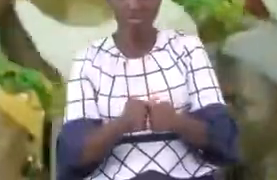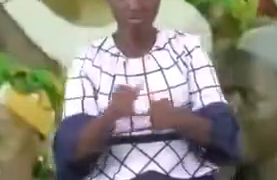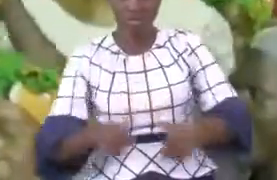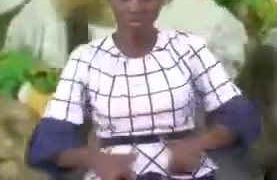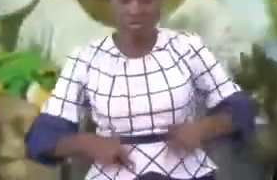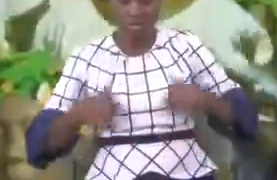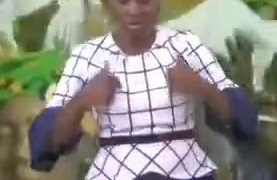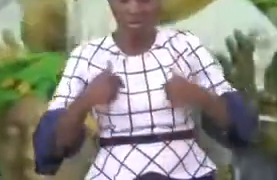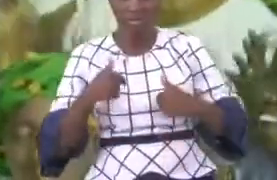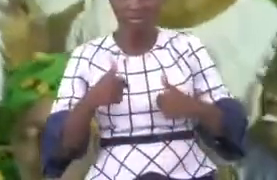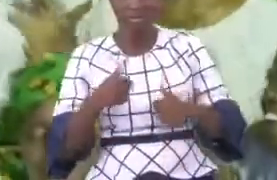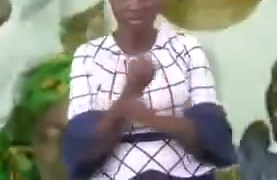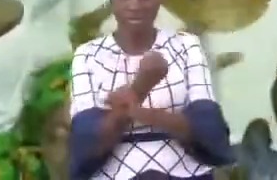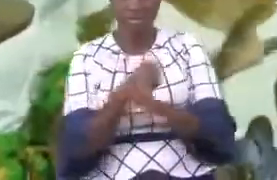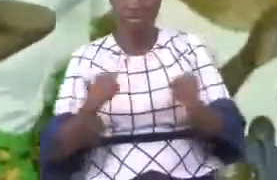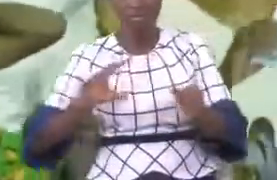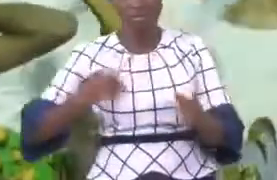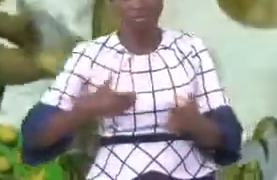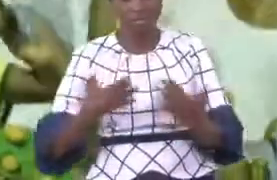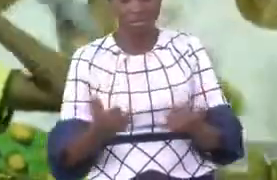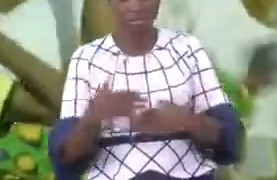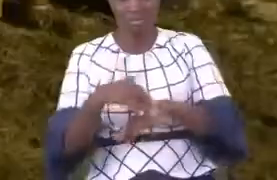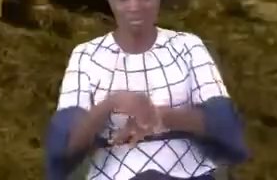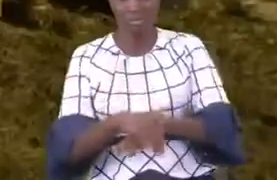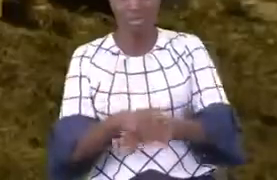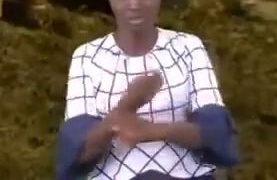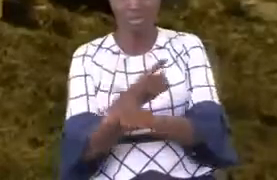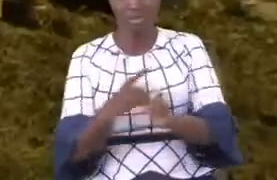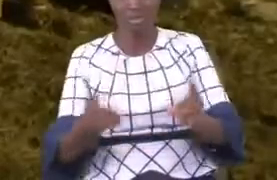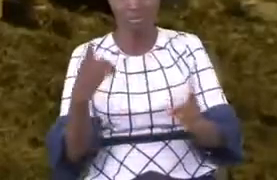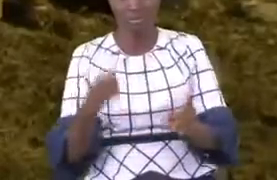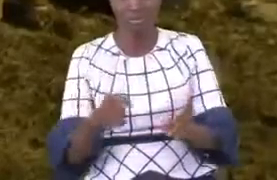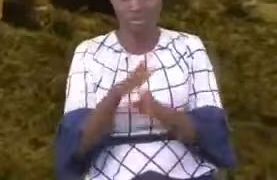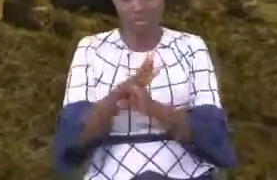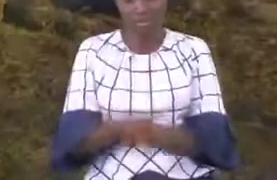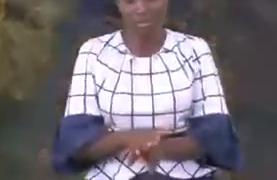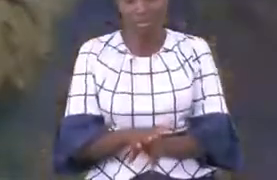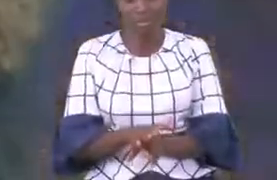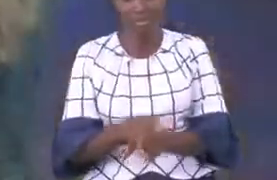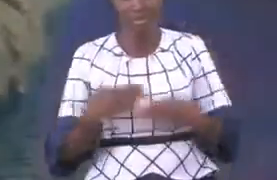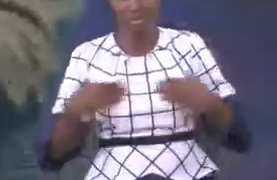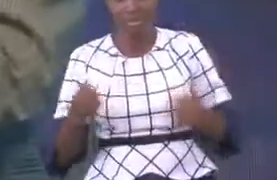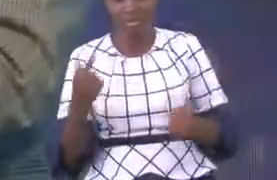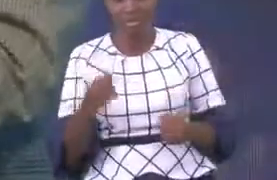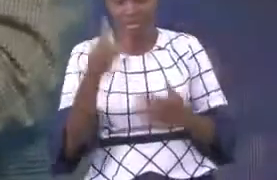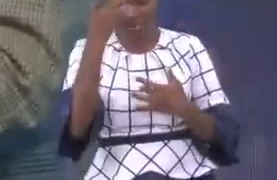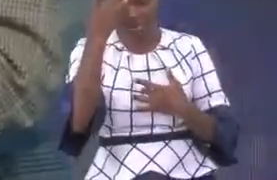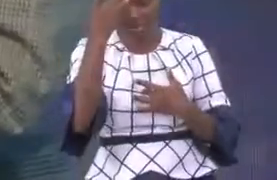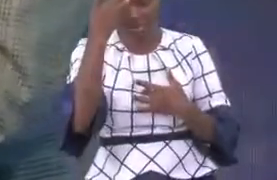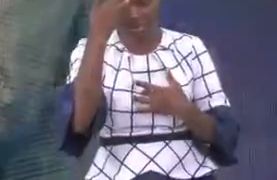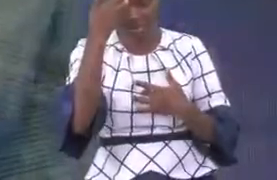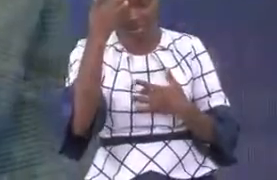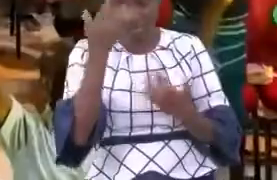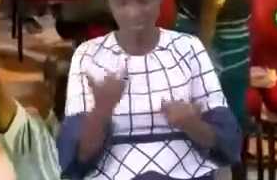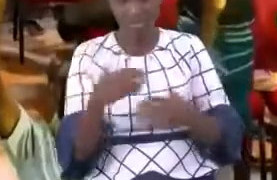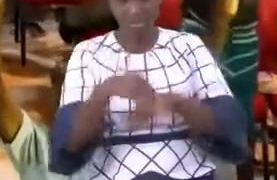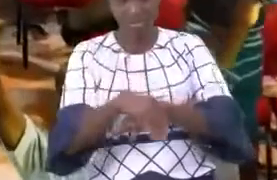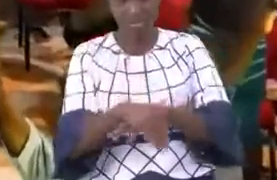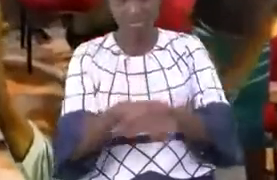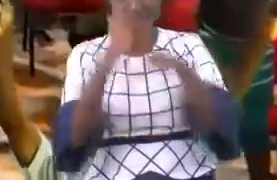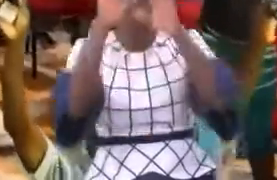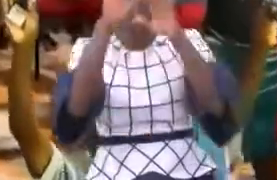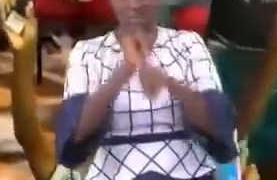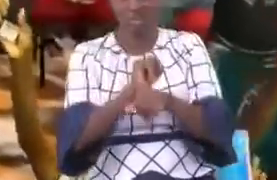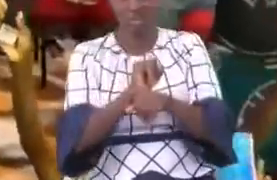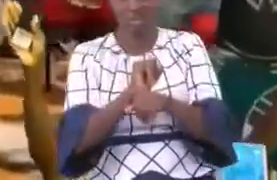tonight. Heal the sick tonight. Miracles, signs, and wonders everywhere tonight. Thank